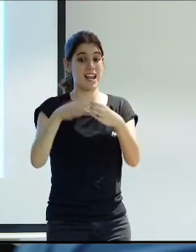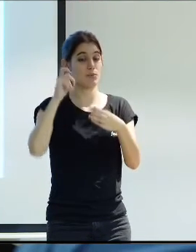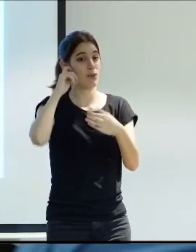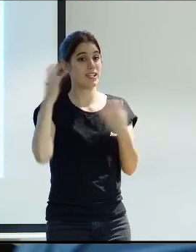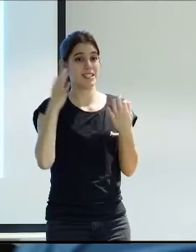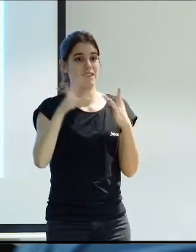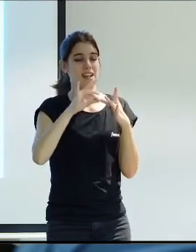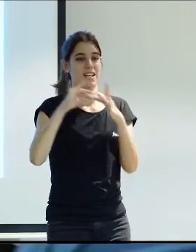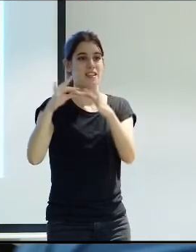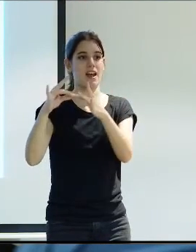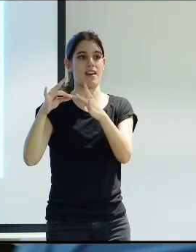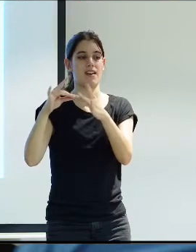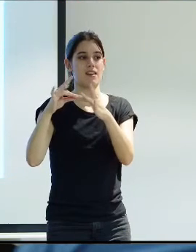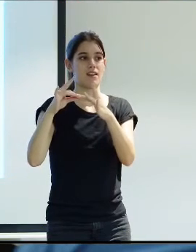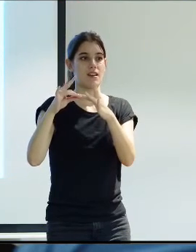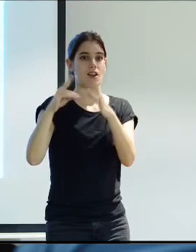21st century.